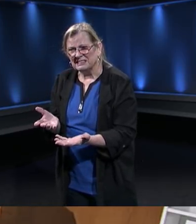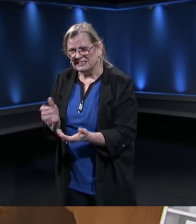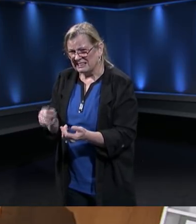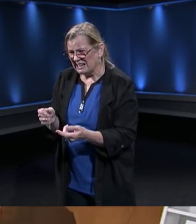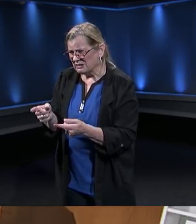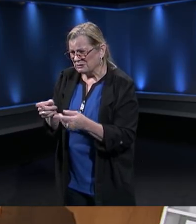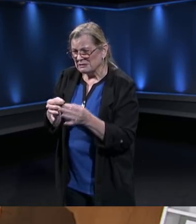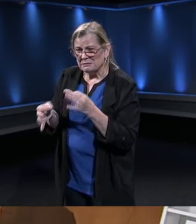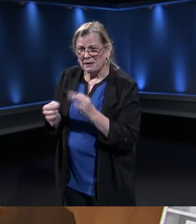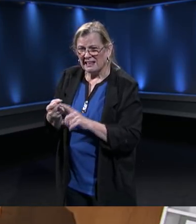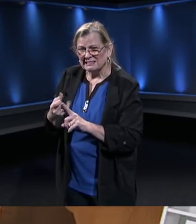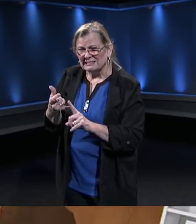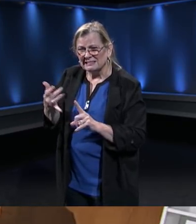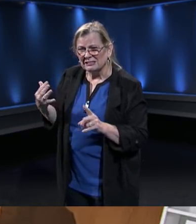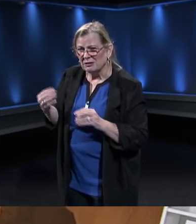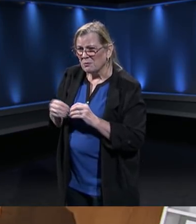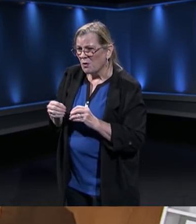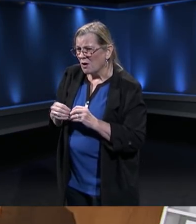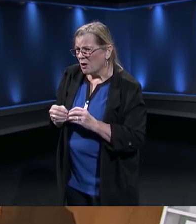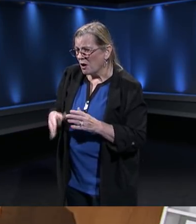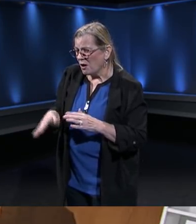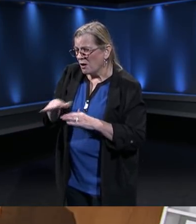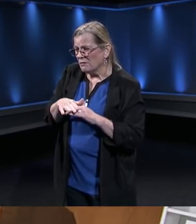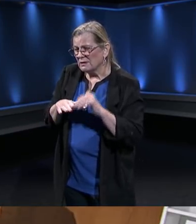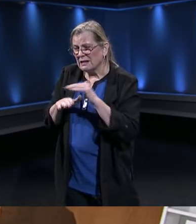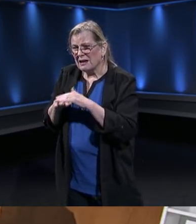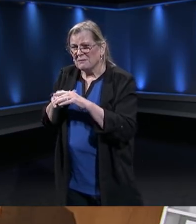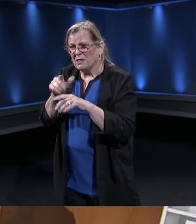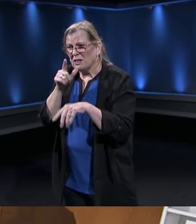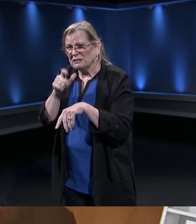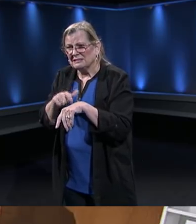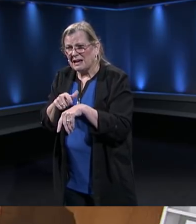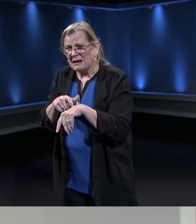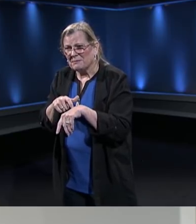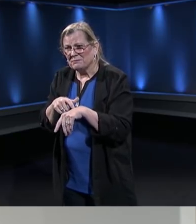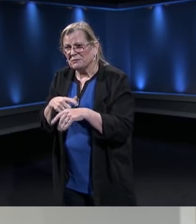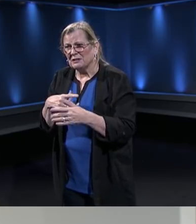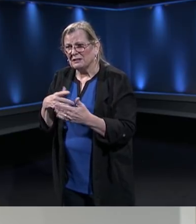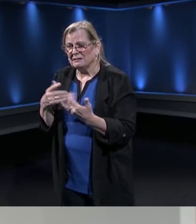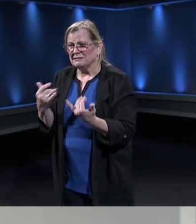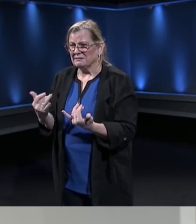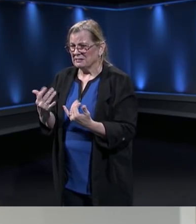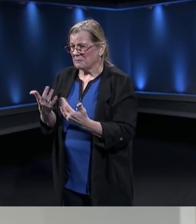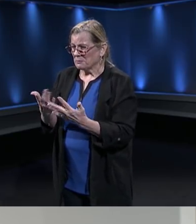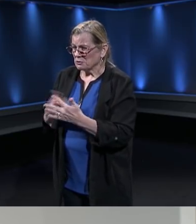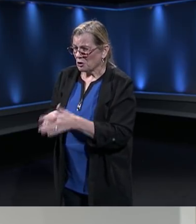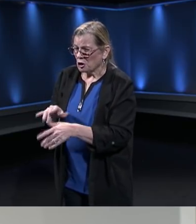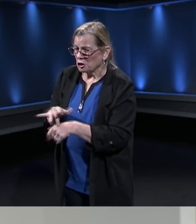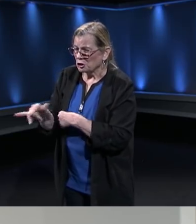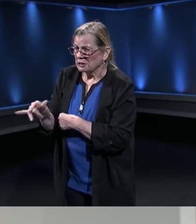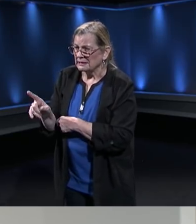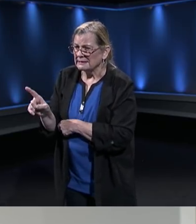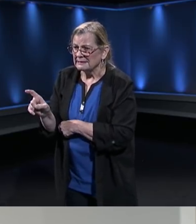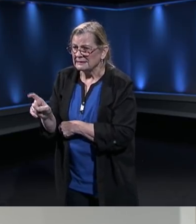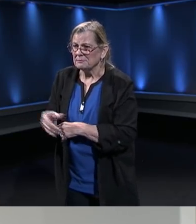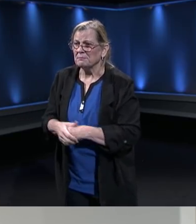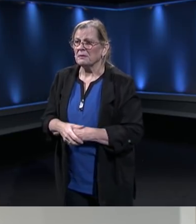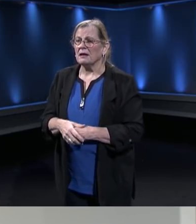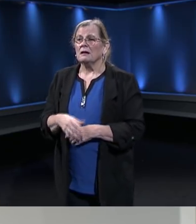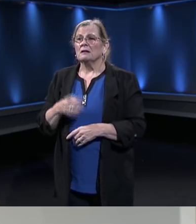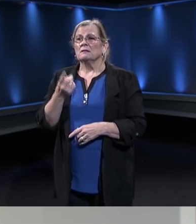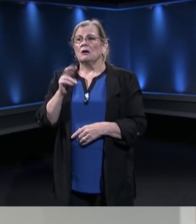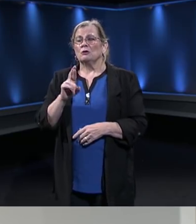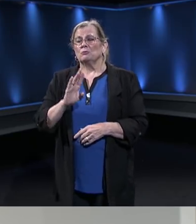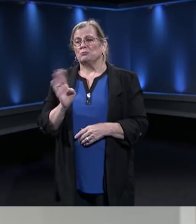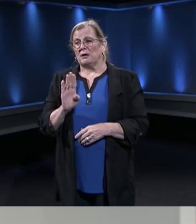possibility to overlap lunch times in any way, shape, or form? Well, let me tell you this. I really appreciate that, you calling in. We understand